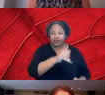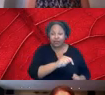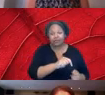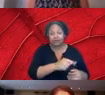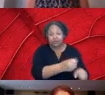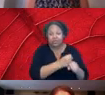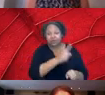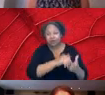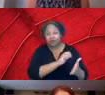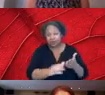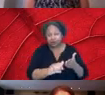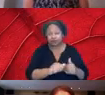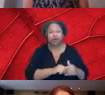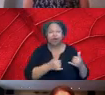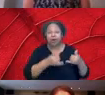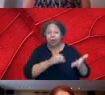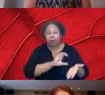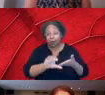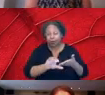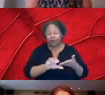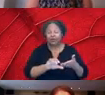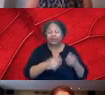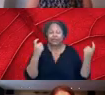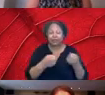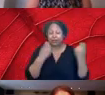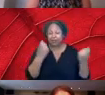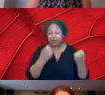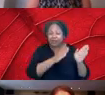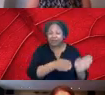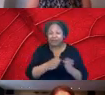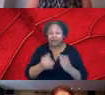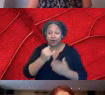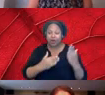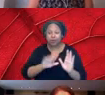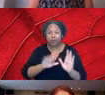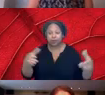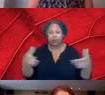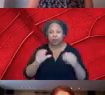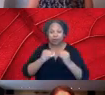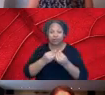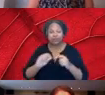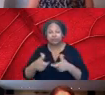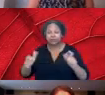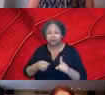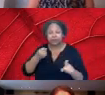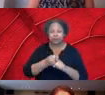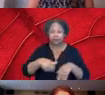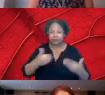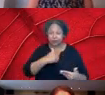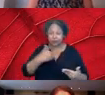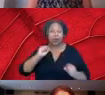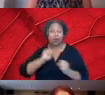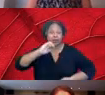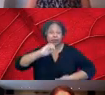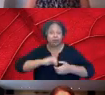celebrates an individual artist or organization that has made a significant contribution in Toronto by working collaboratively with